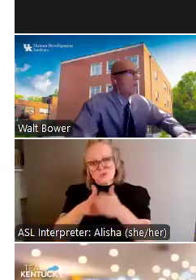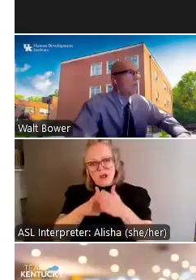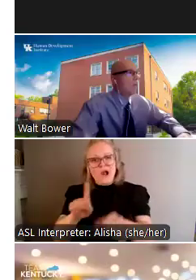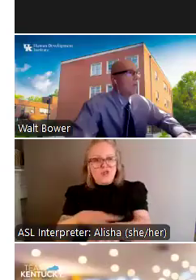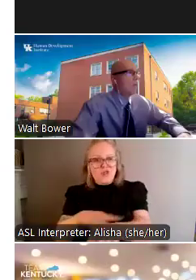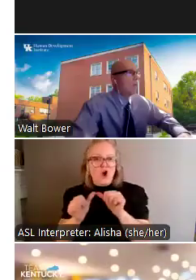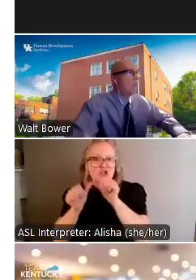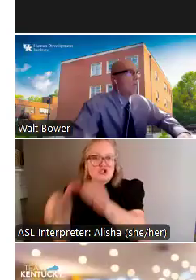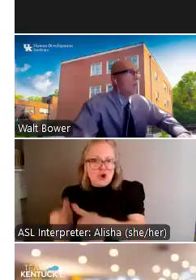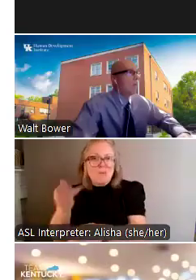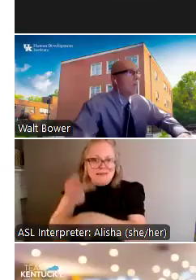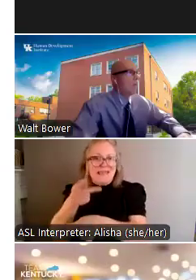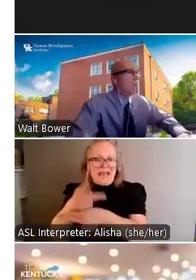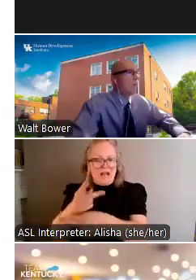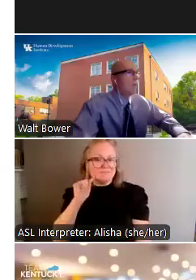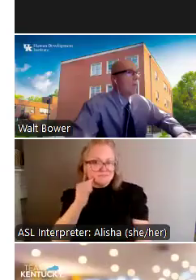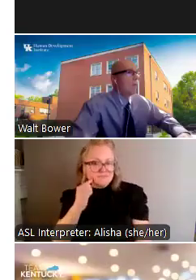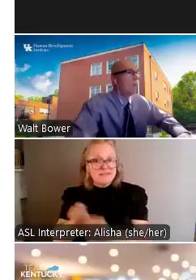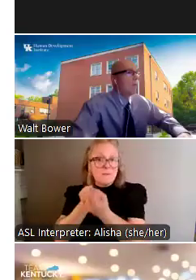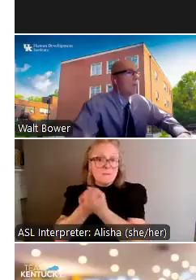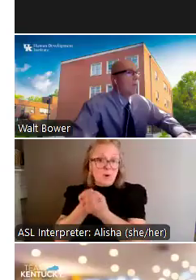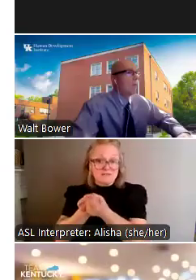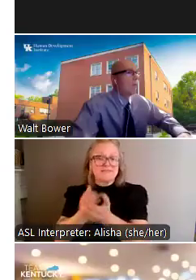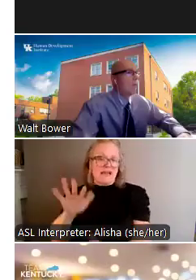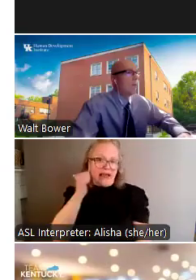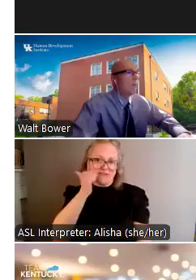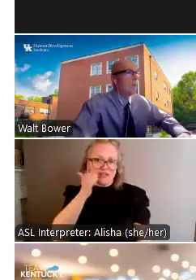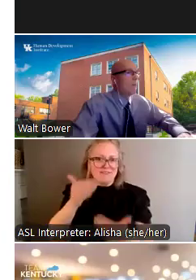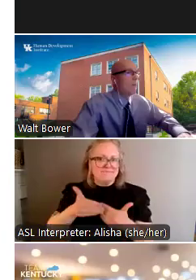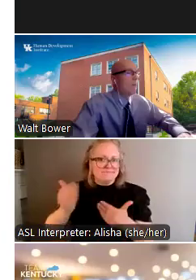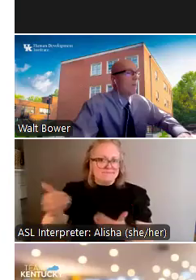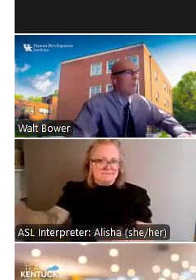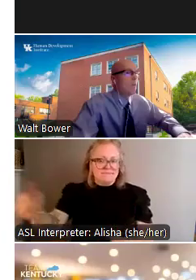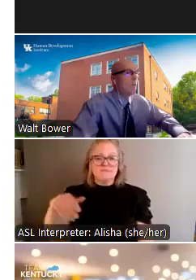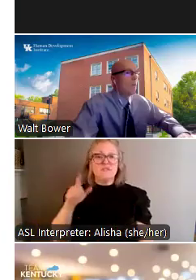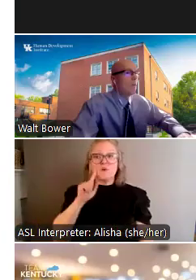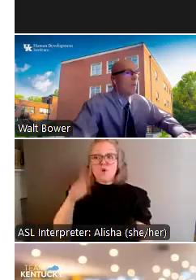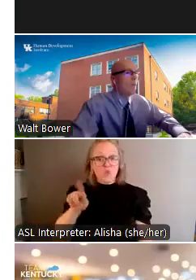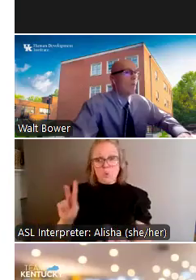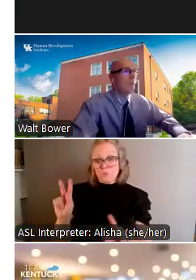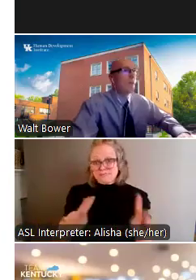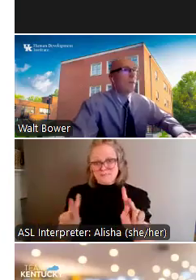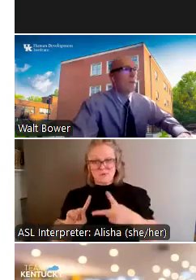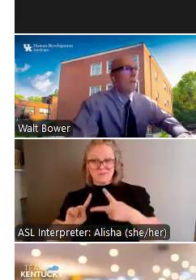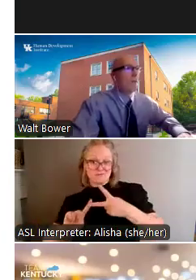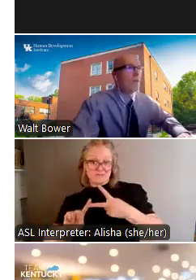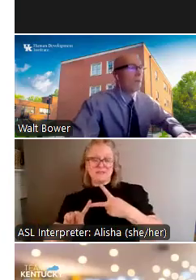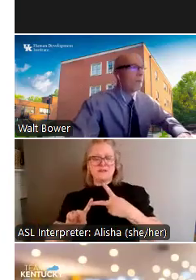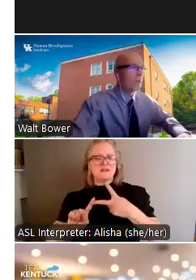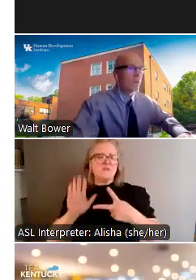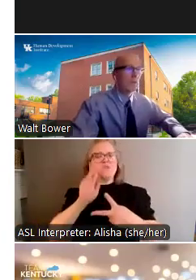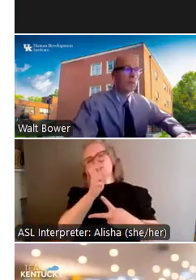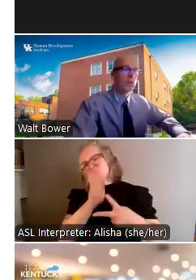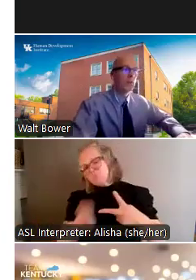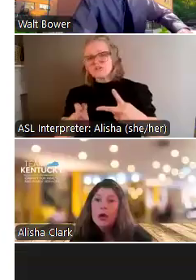intensive supports on a daily basis. And for those individuals, we would switch them over